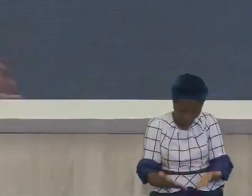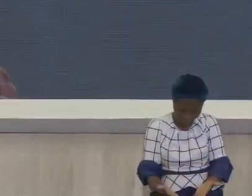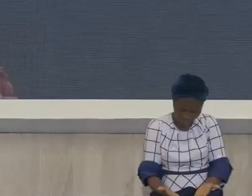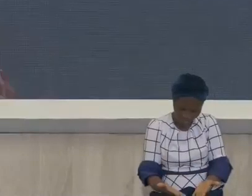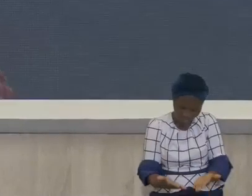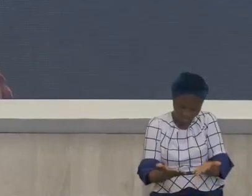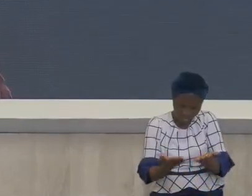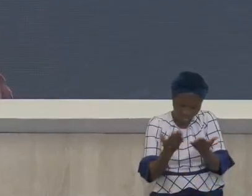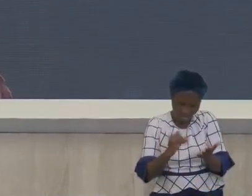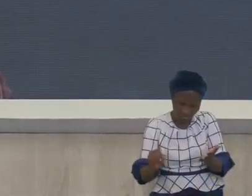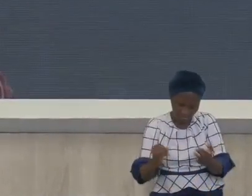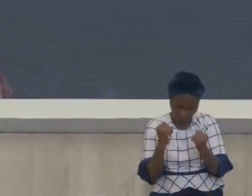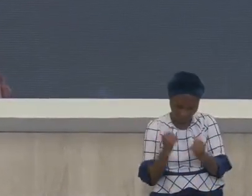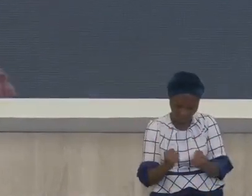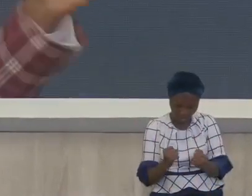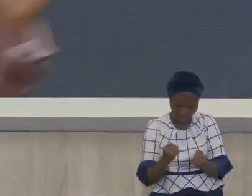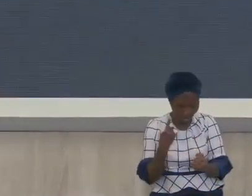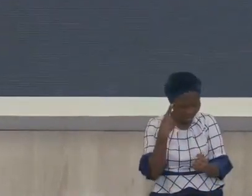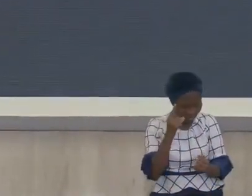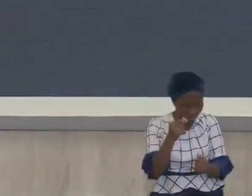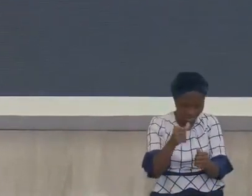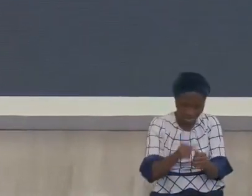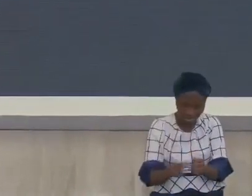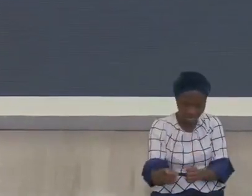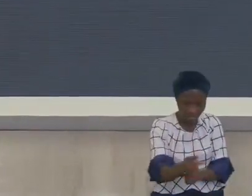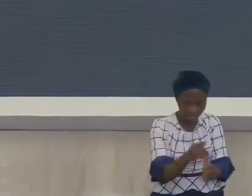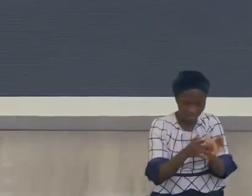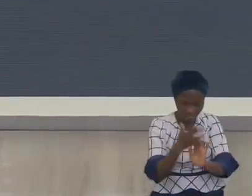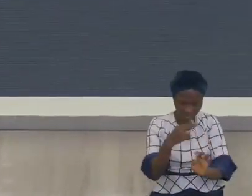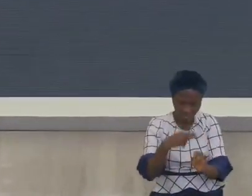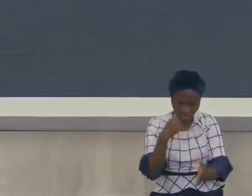At what level, at whatever level they may be,